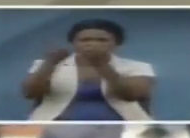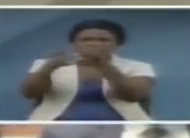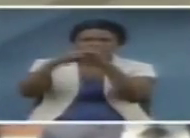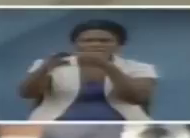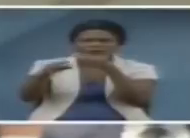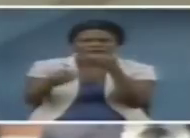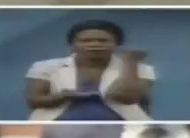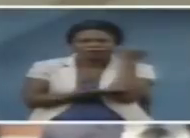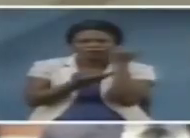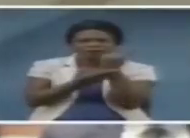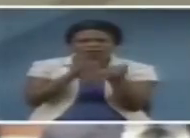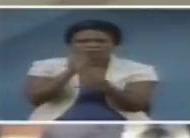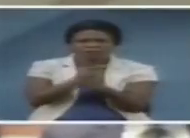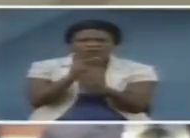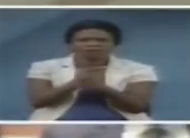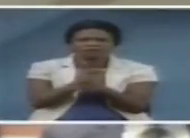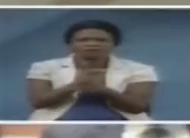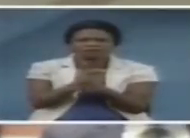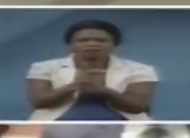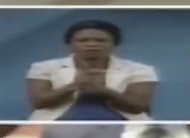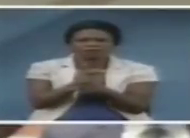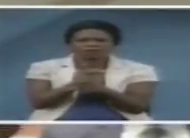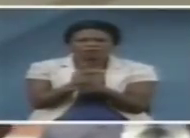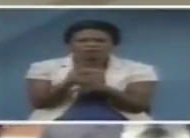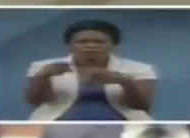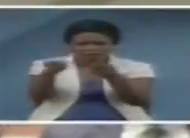at district level to increase storage